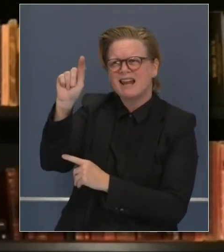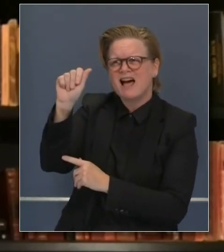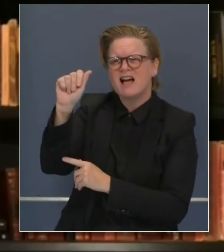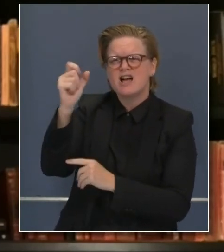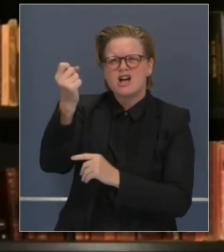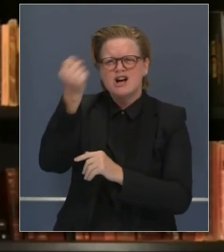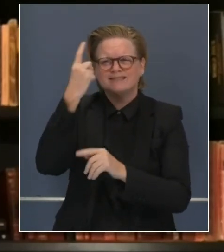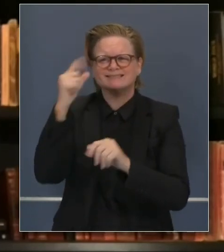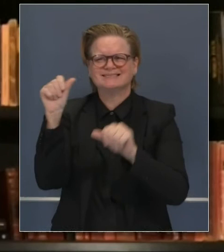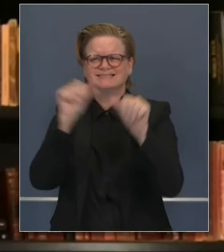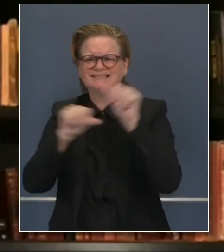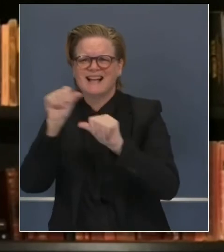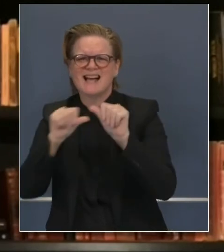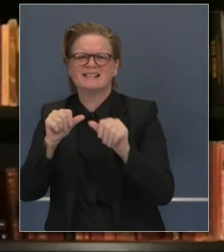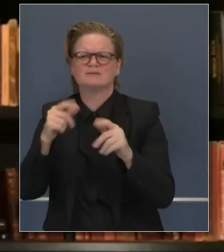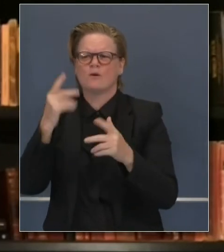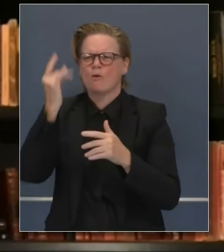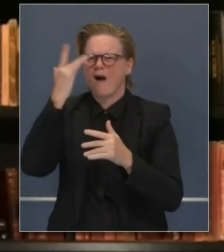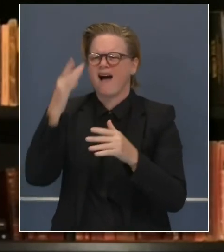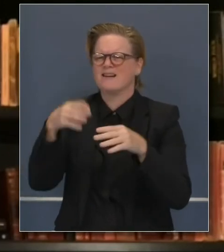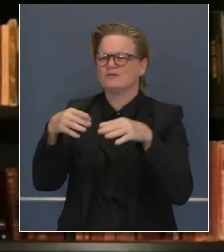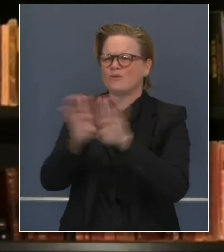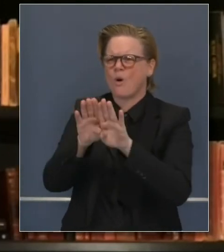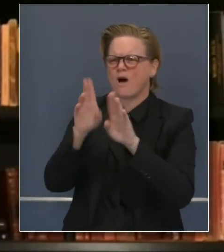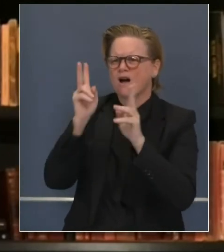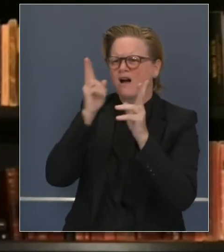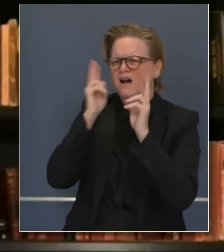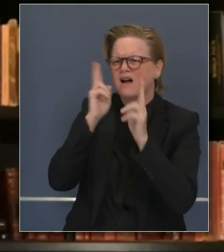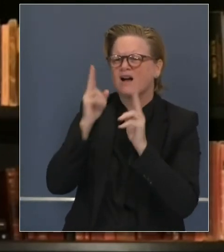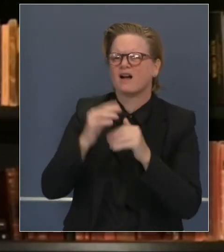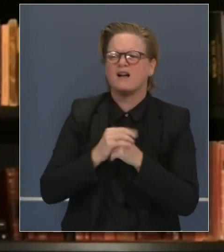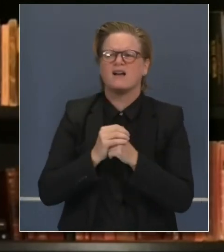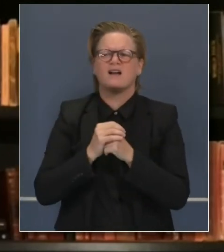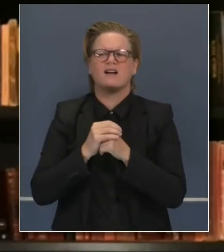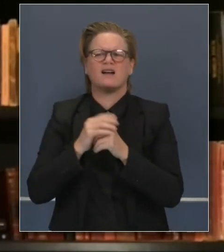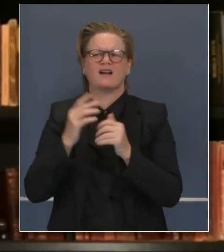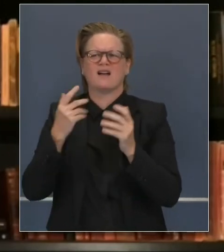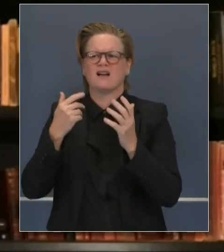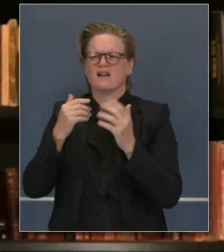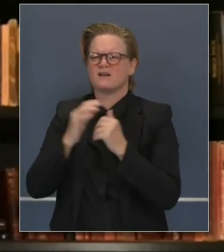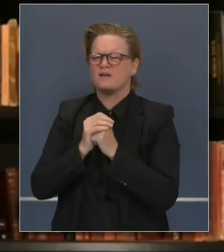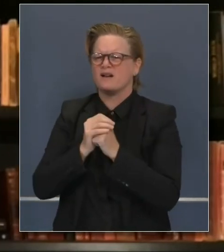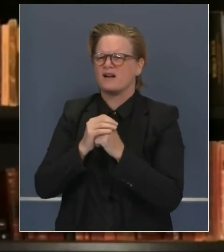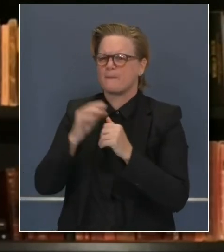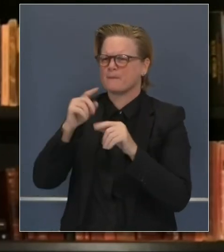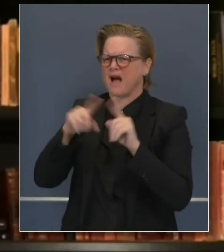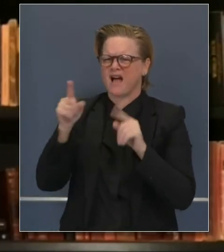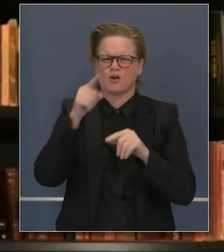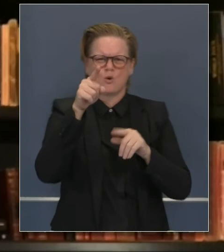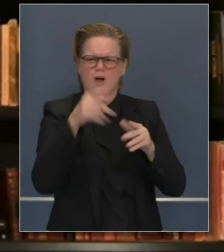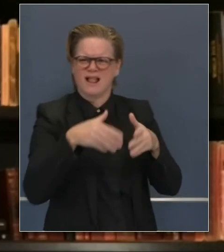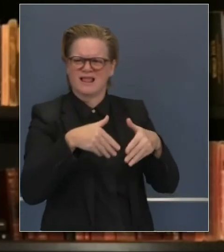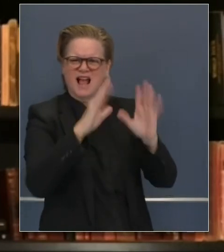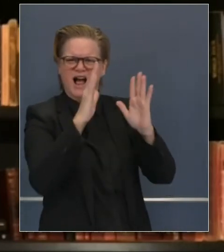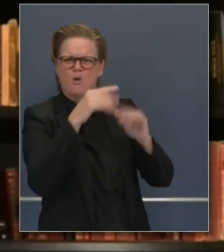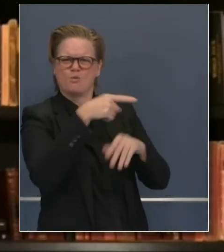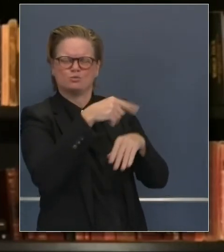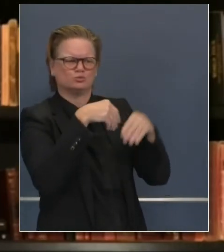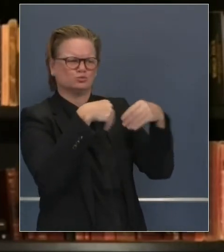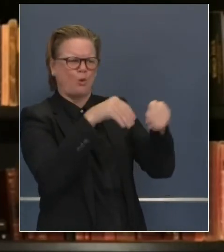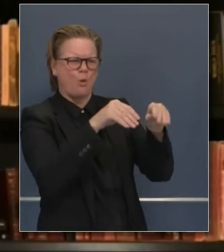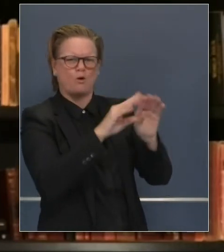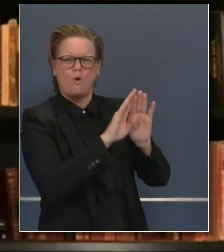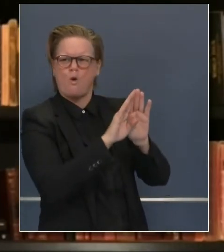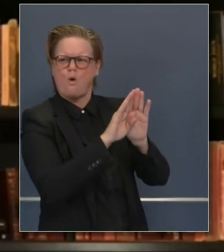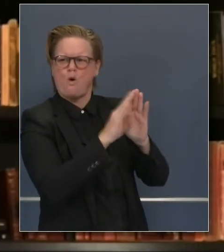great distancing procedures, but you would leave a lot of these other stores open, where we're closing, where we're not. I know you have said that some of it's based